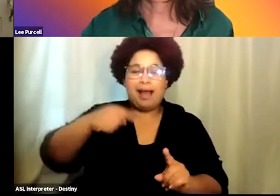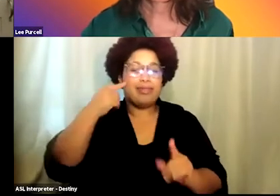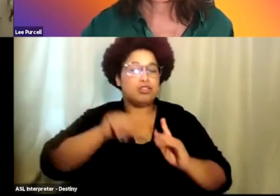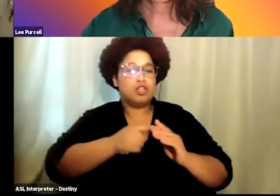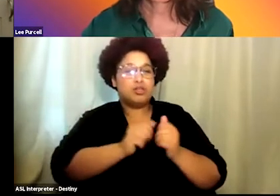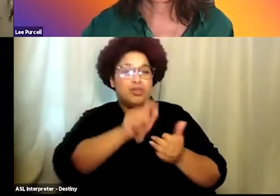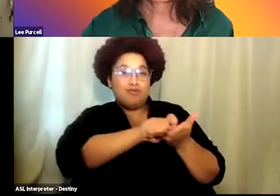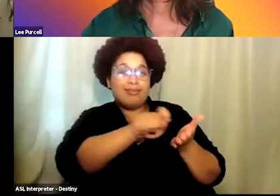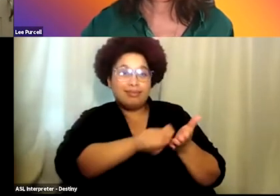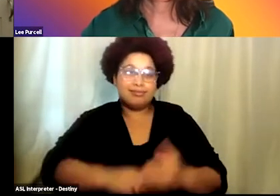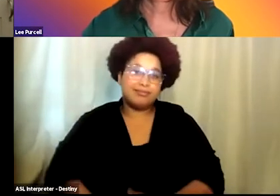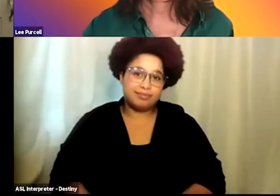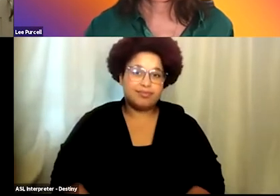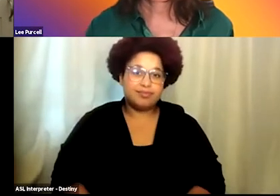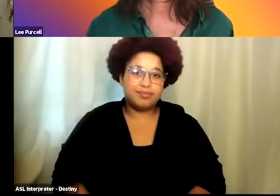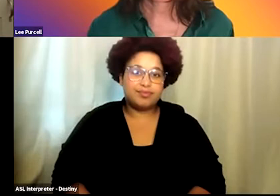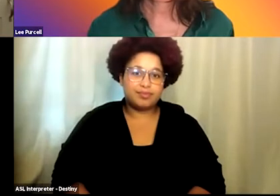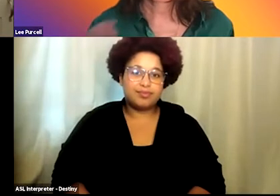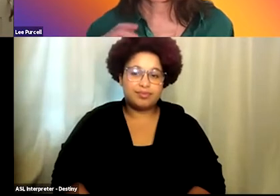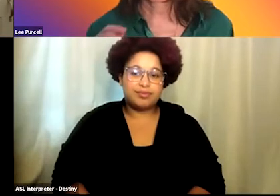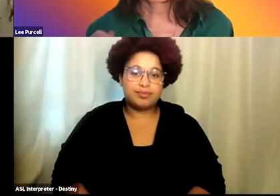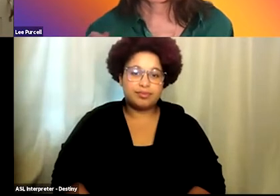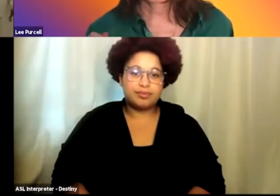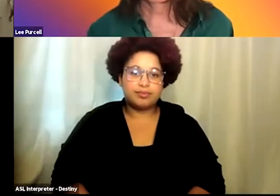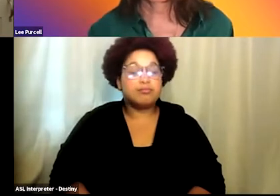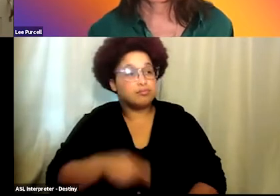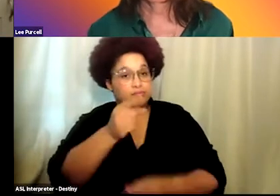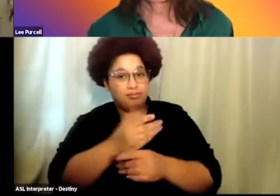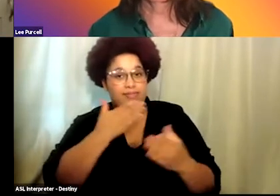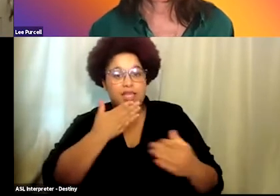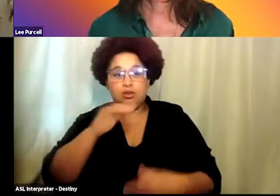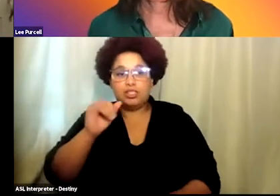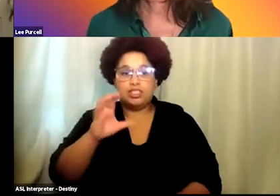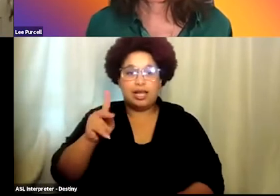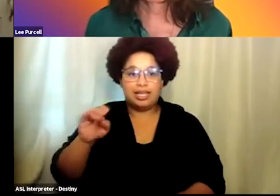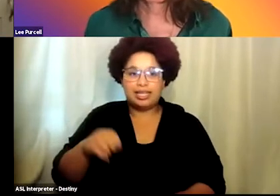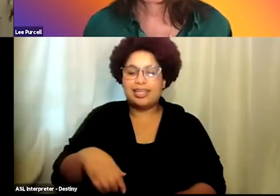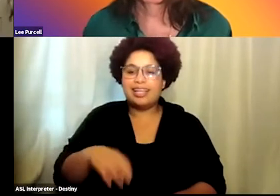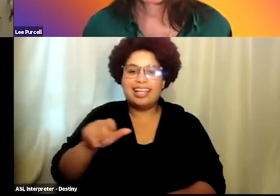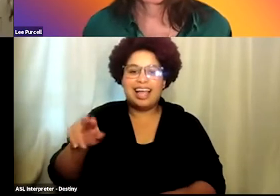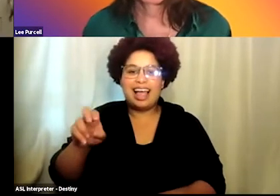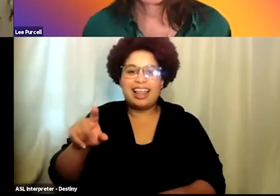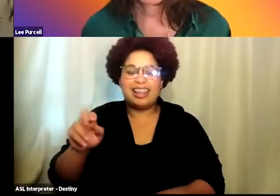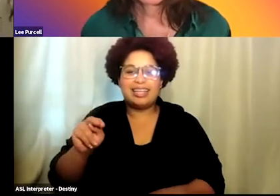is in writing. Absolutely. Thank you. Yes, Jackie. Ellen, I'd like to